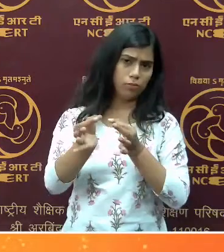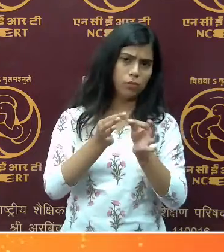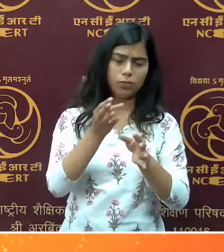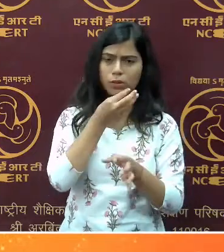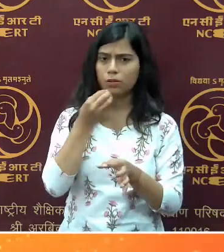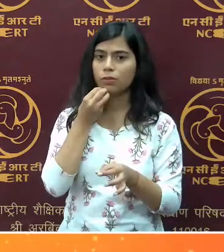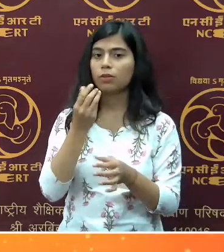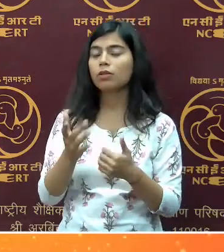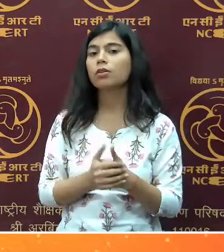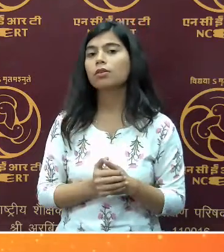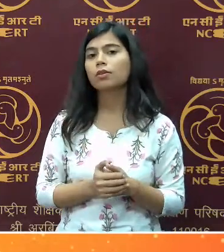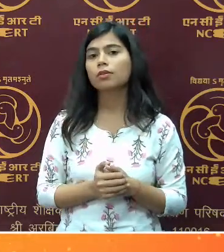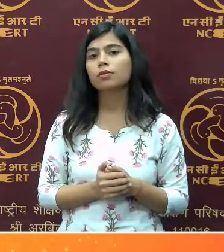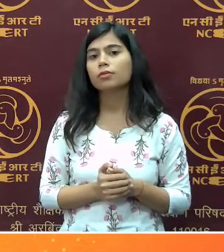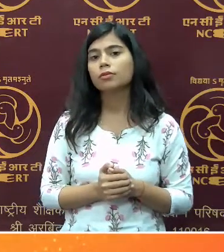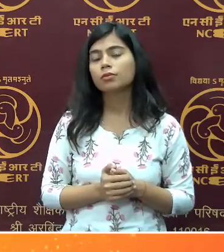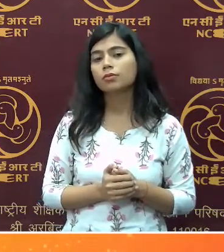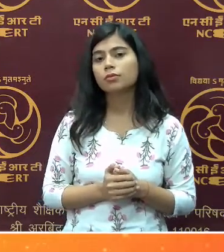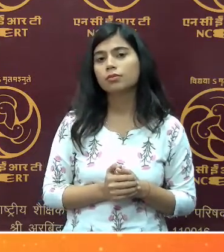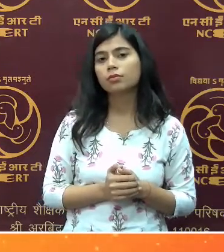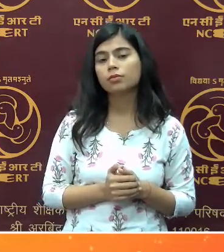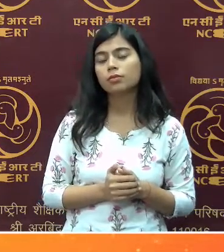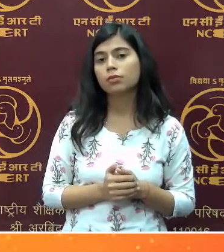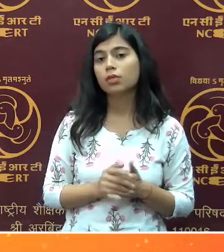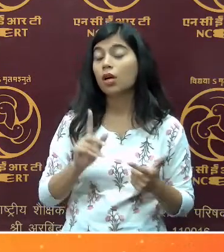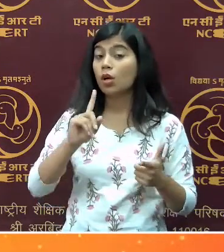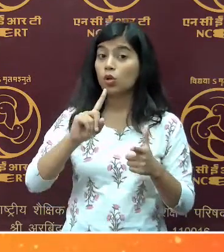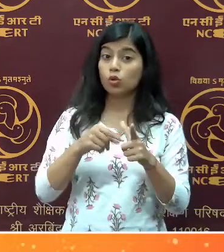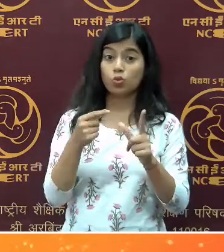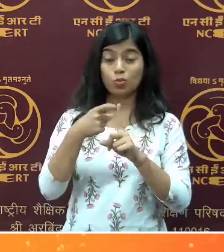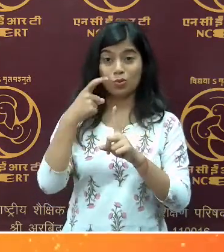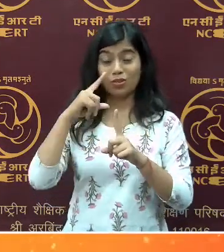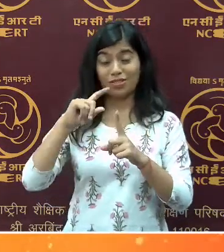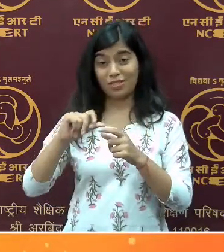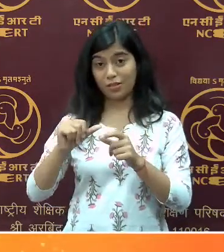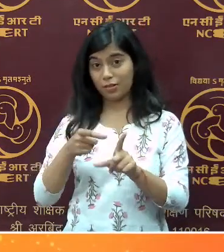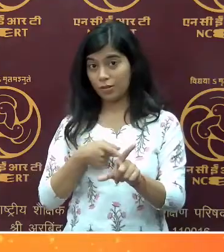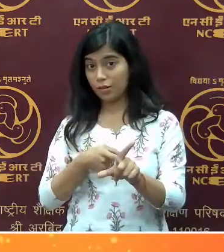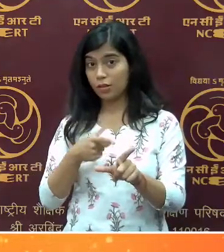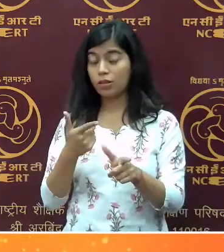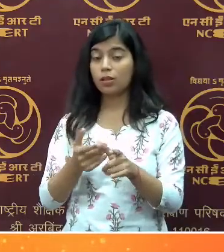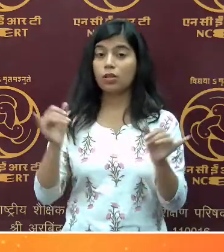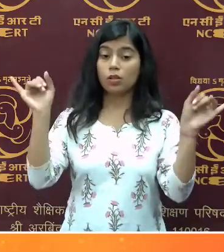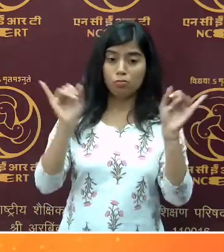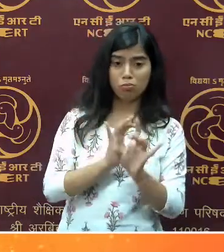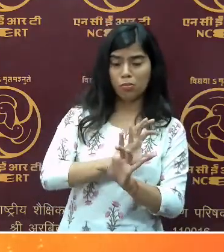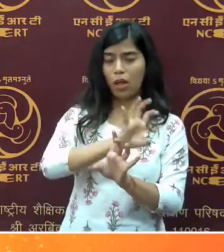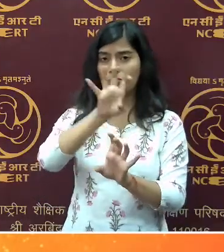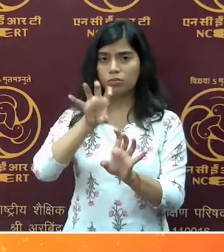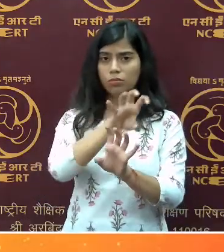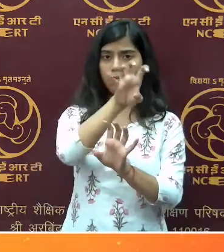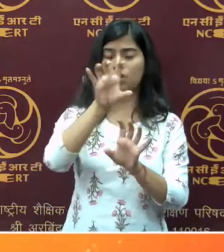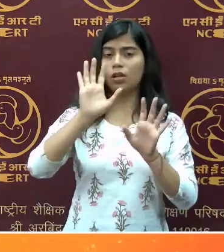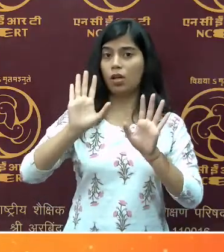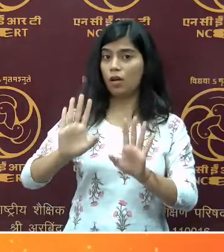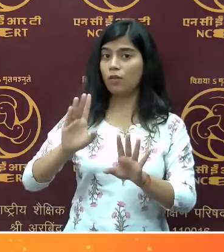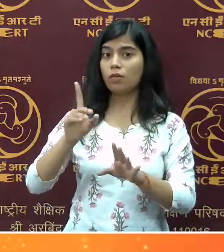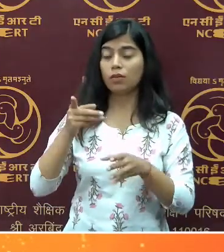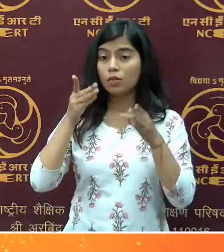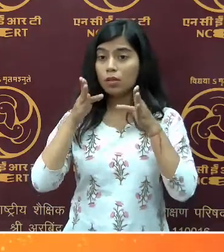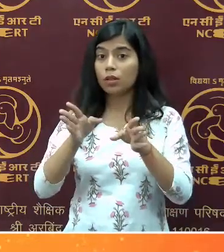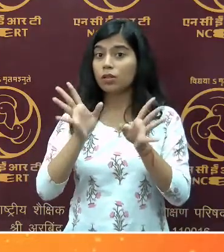what I was talking. Here judiciary through its interpretations, interventions and judicial activism have